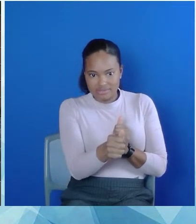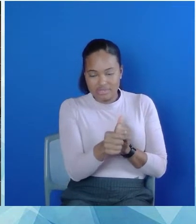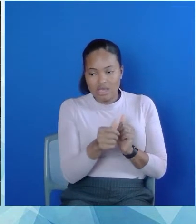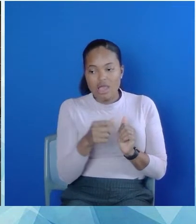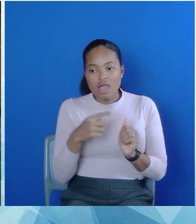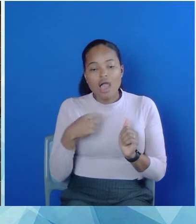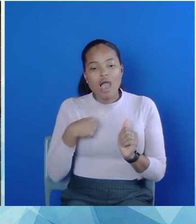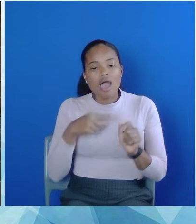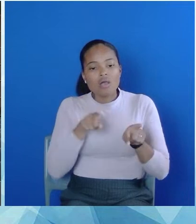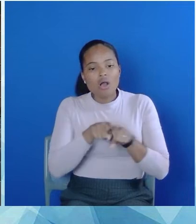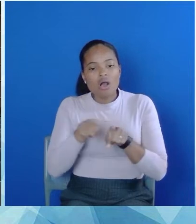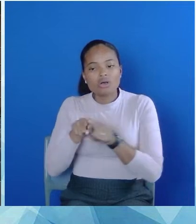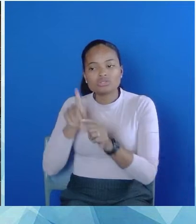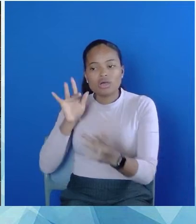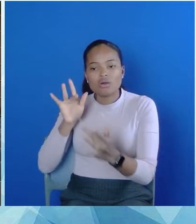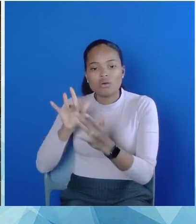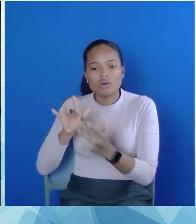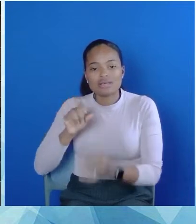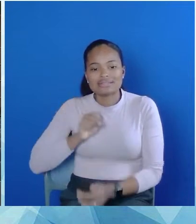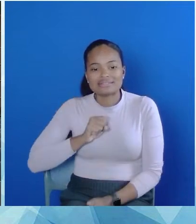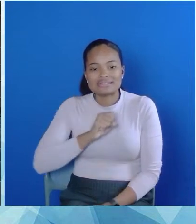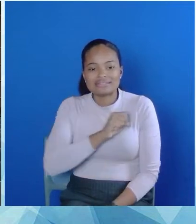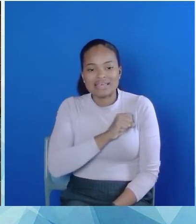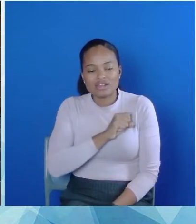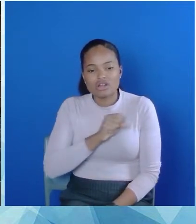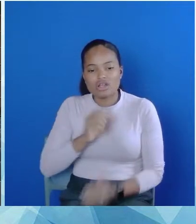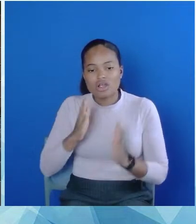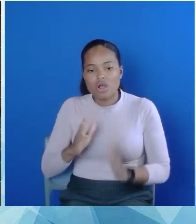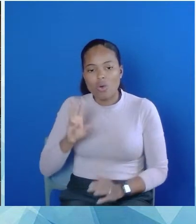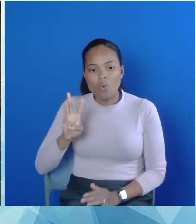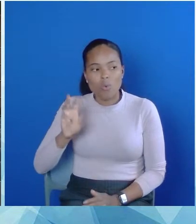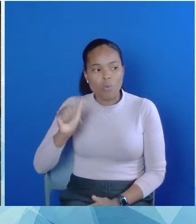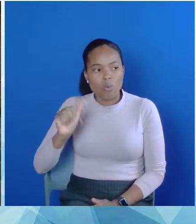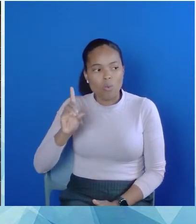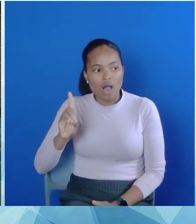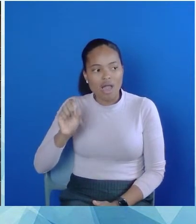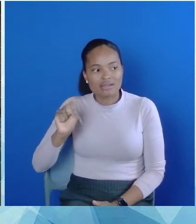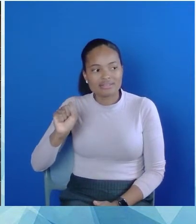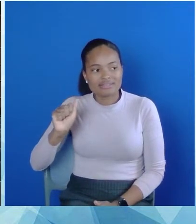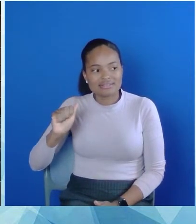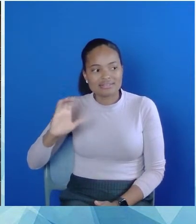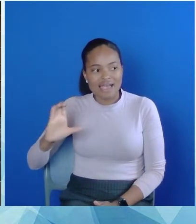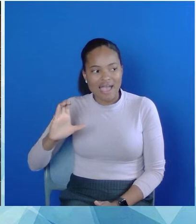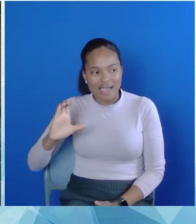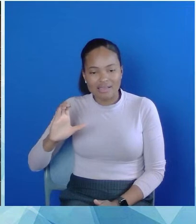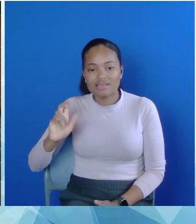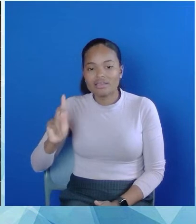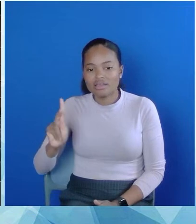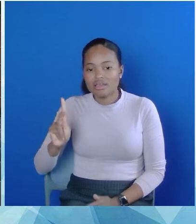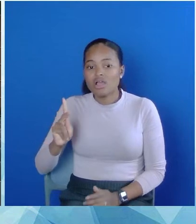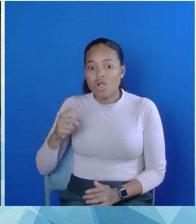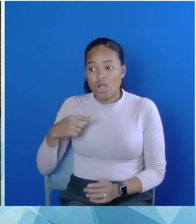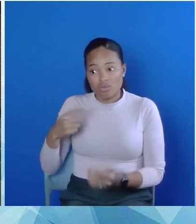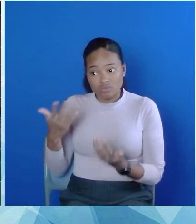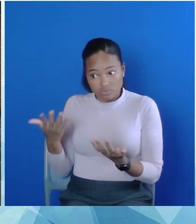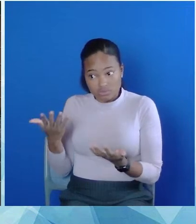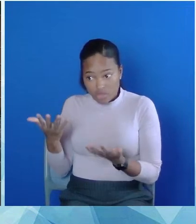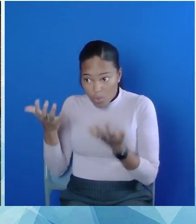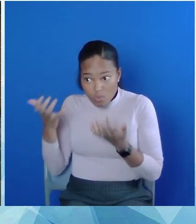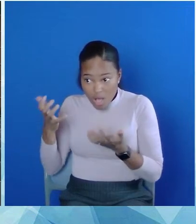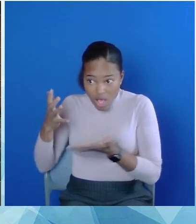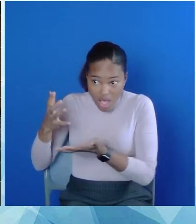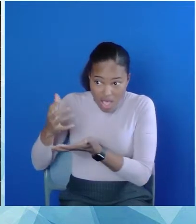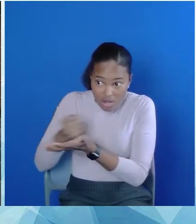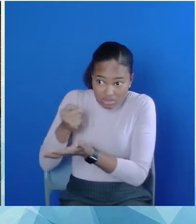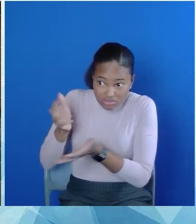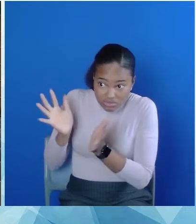also reach out to Senator Wadsack and say, Senator Wadsack, we're willing to talk to you. We want to continue to have these discussions